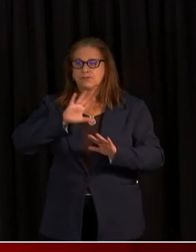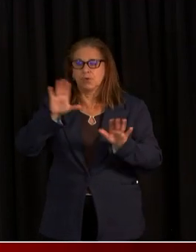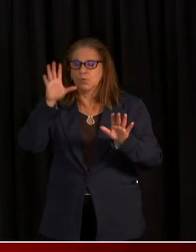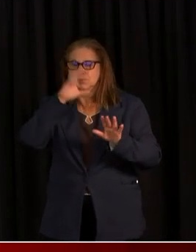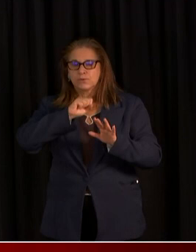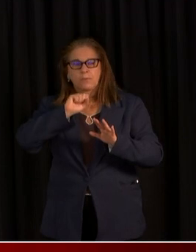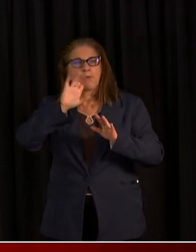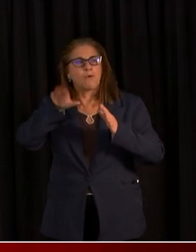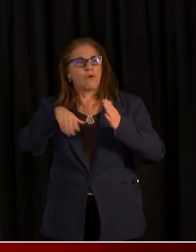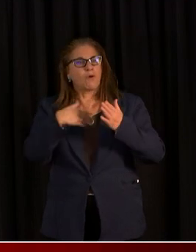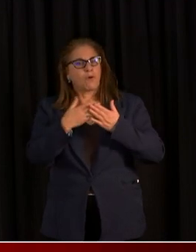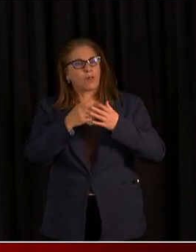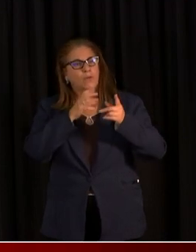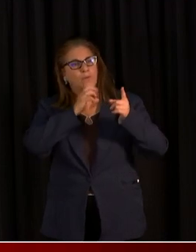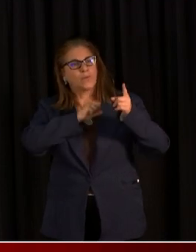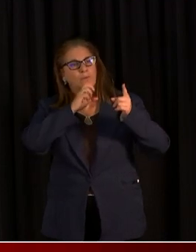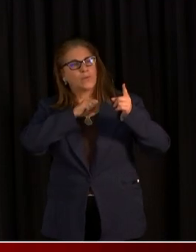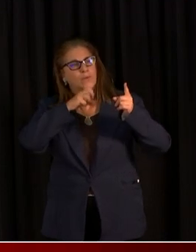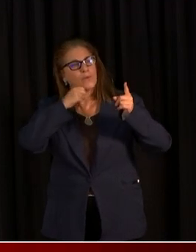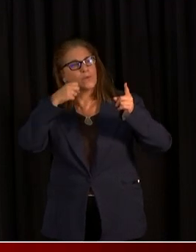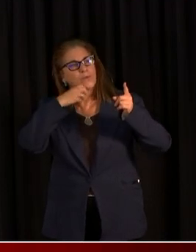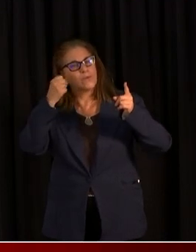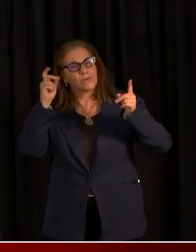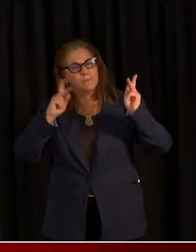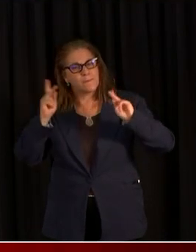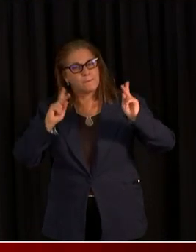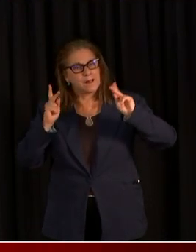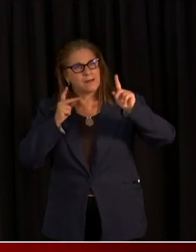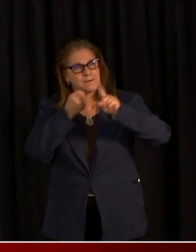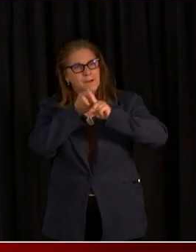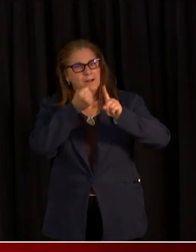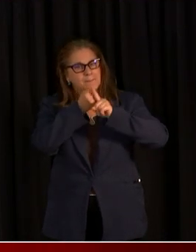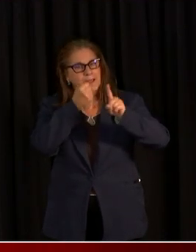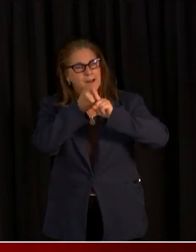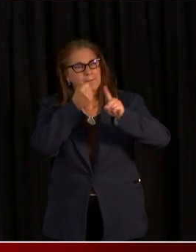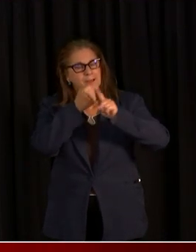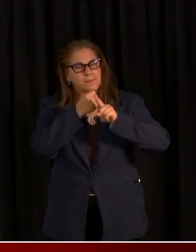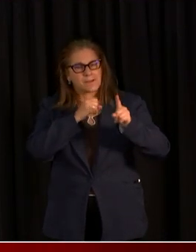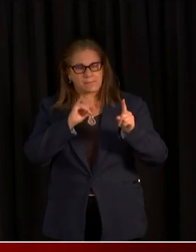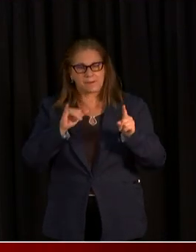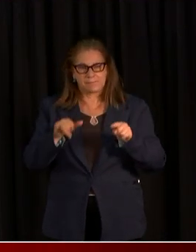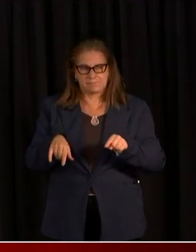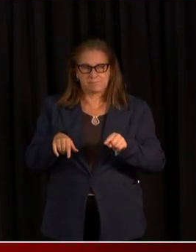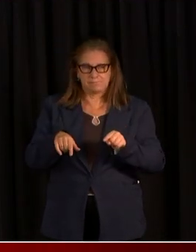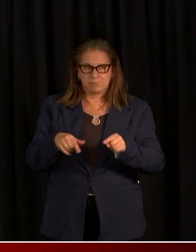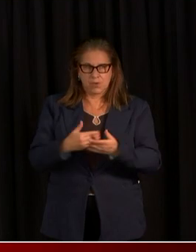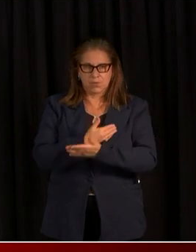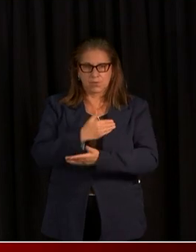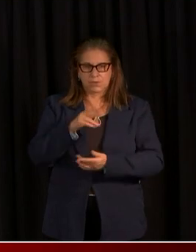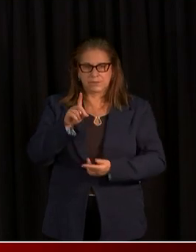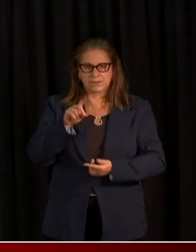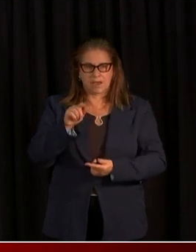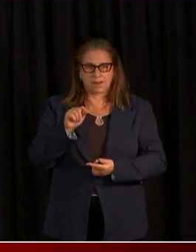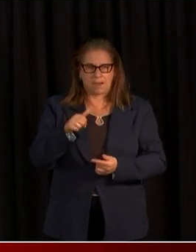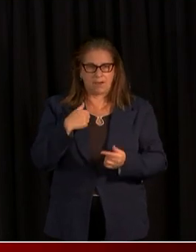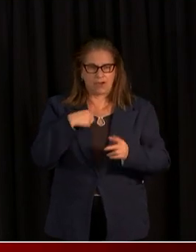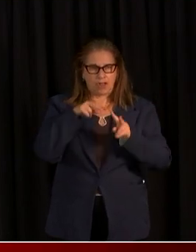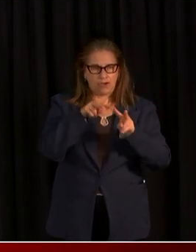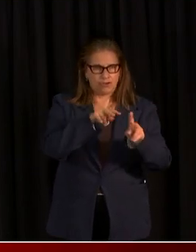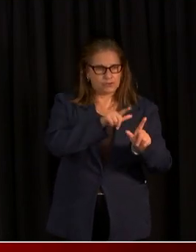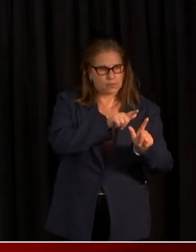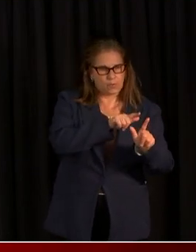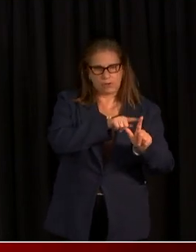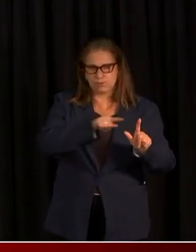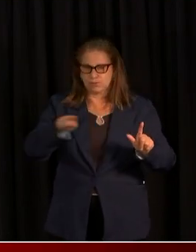rate may be lower, it still does happen in those populations. So those may be some of the things that are happening. You